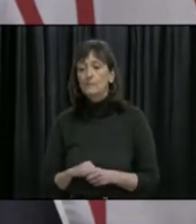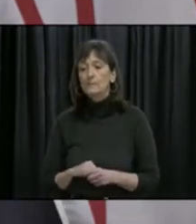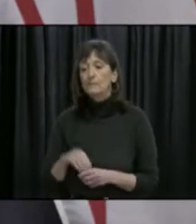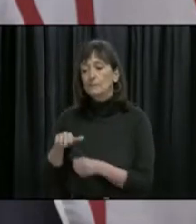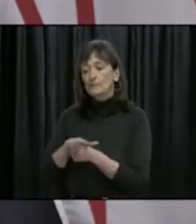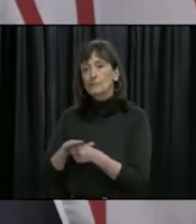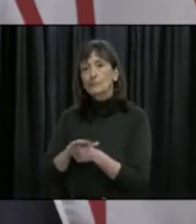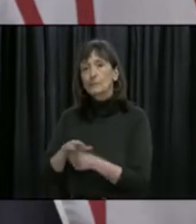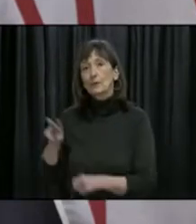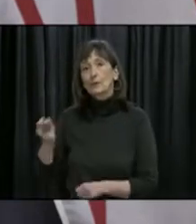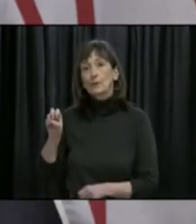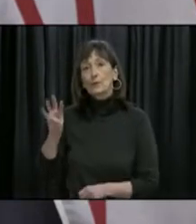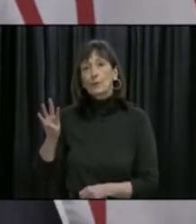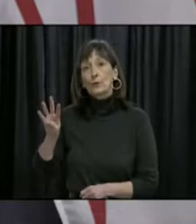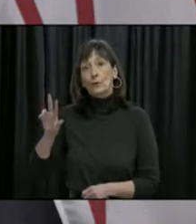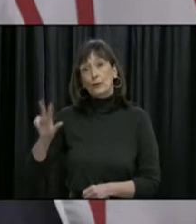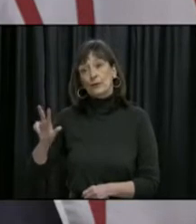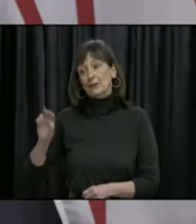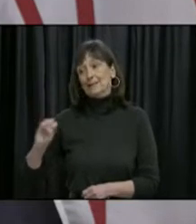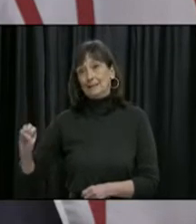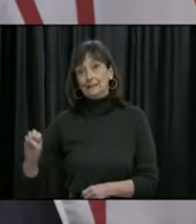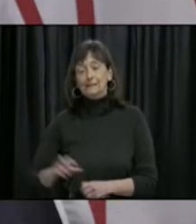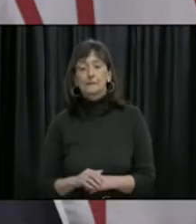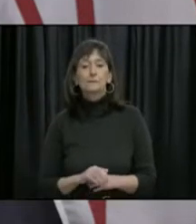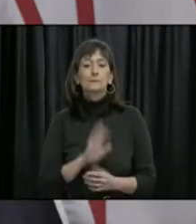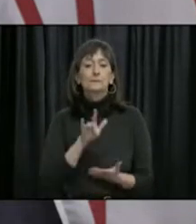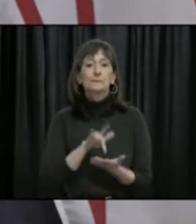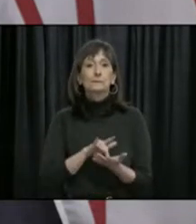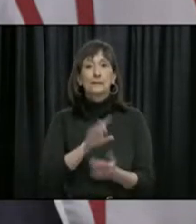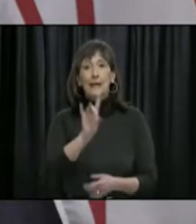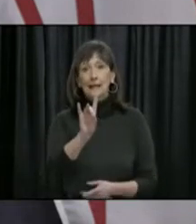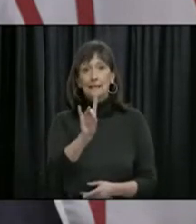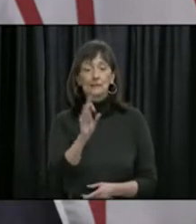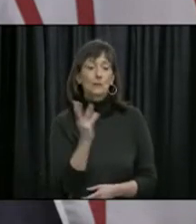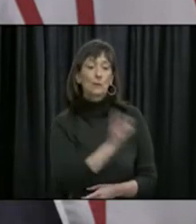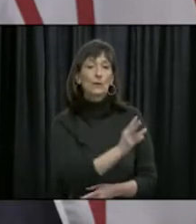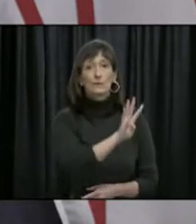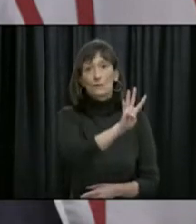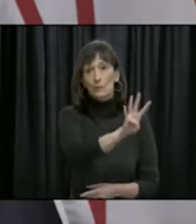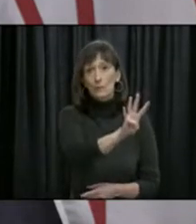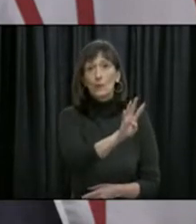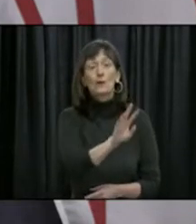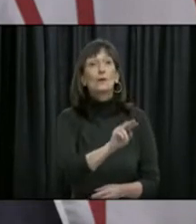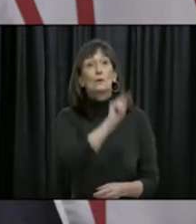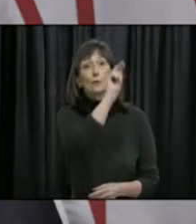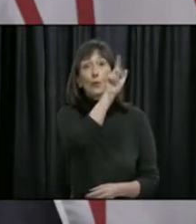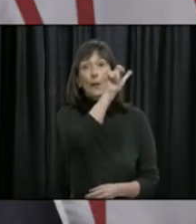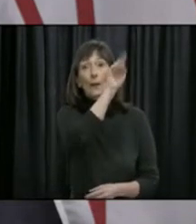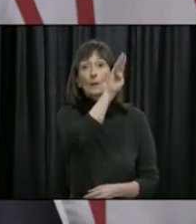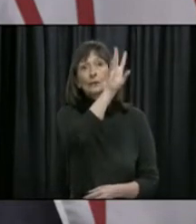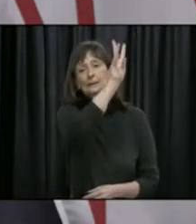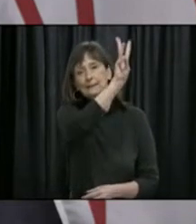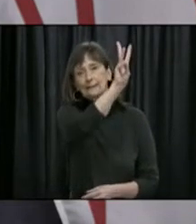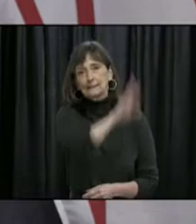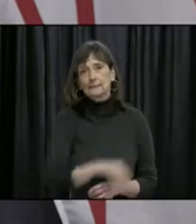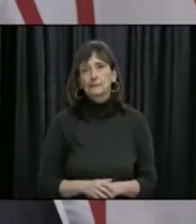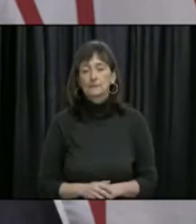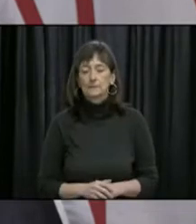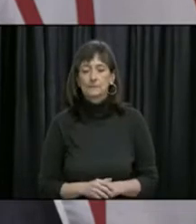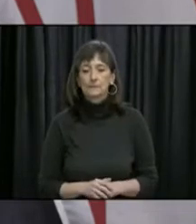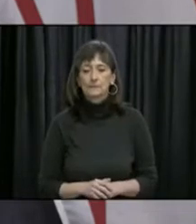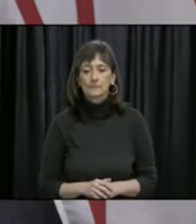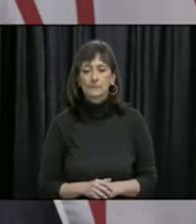243 cases in Eastern Health, 8 in Central Health, 4 in Western Health, and 6 in Labrador-Grenfell Health.